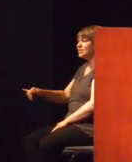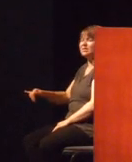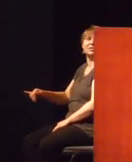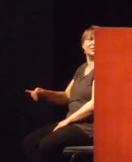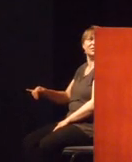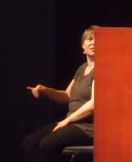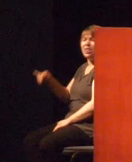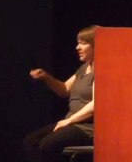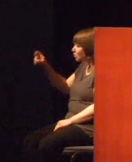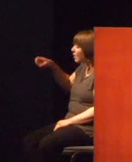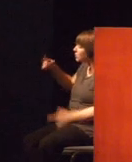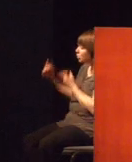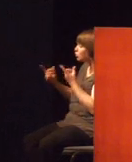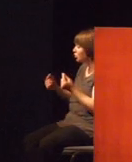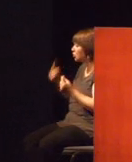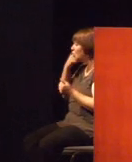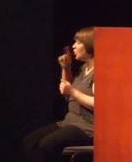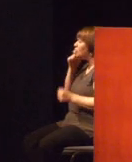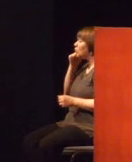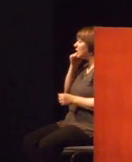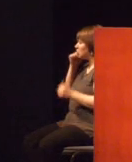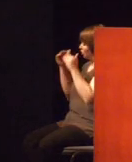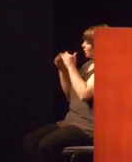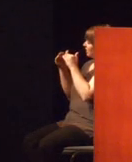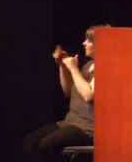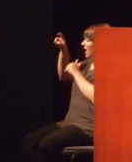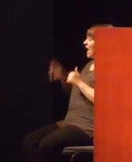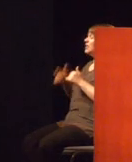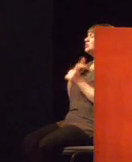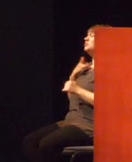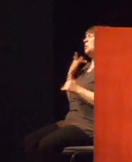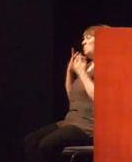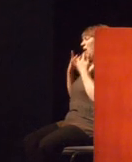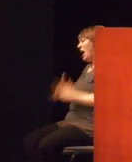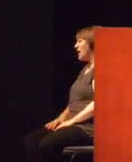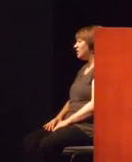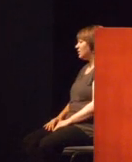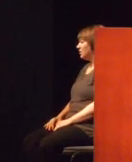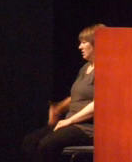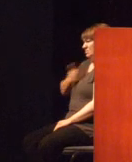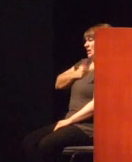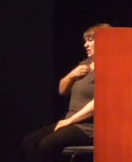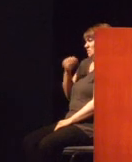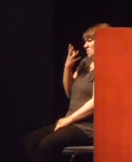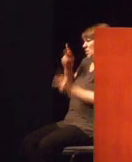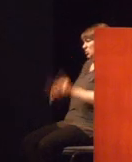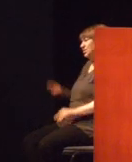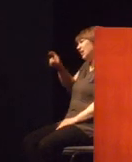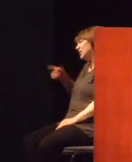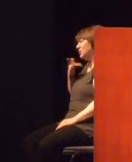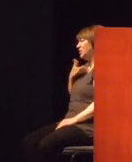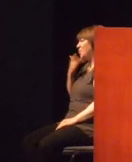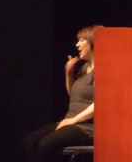that's what I'm called to do, like for racial justice, is to feel bad about myself as a white person. That's what I thought was the goal of these conversations,